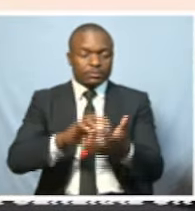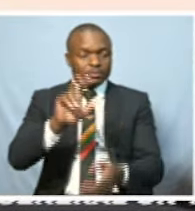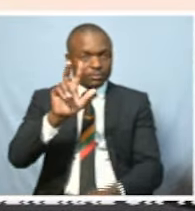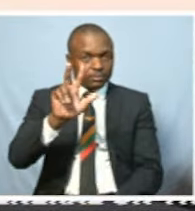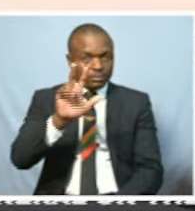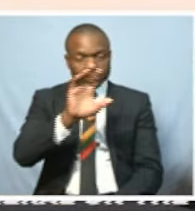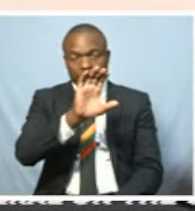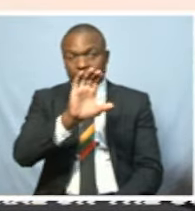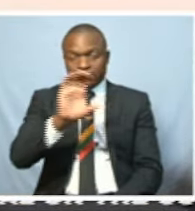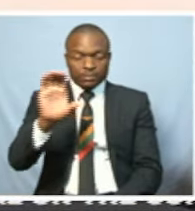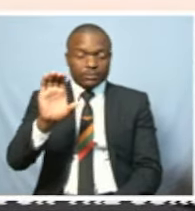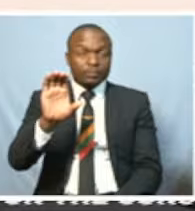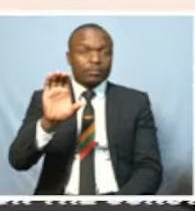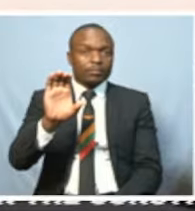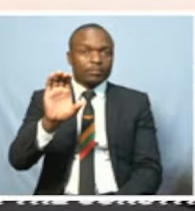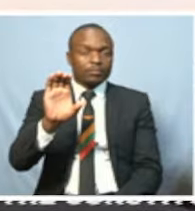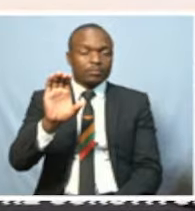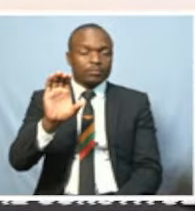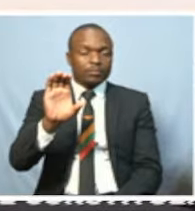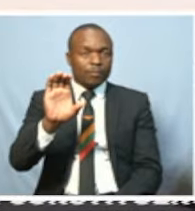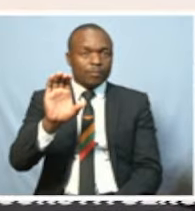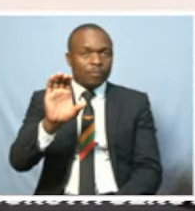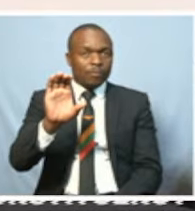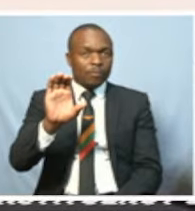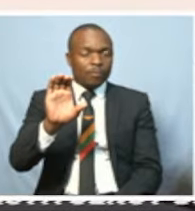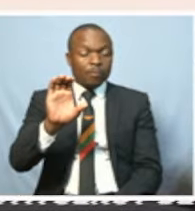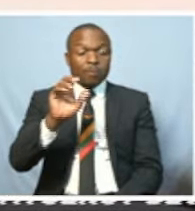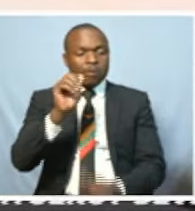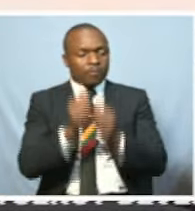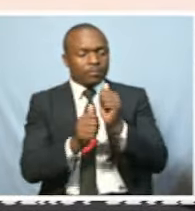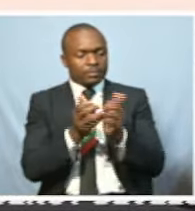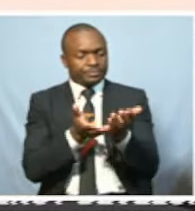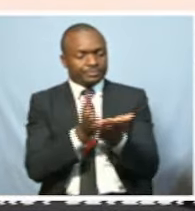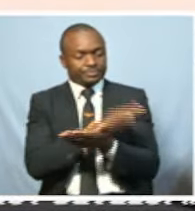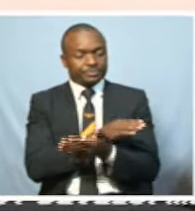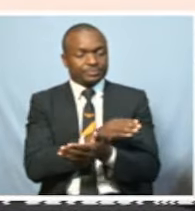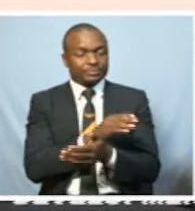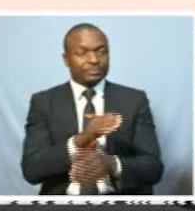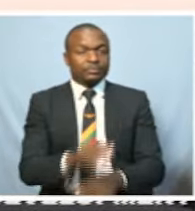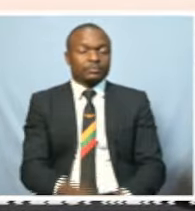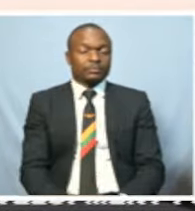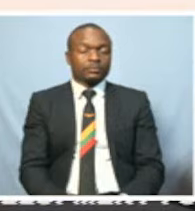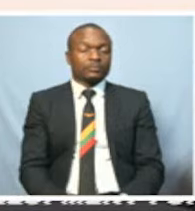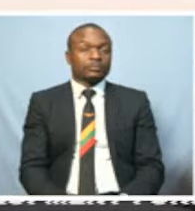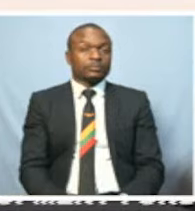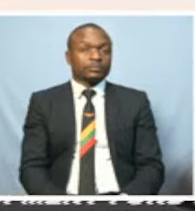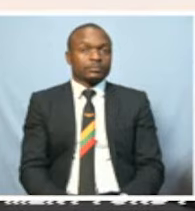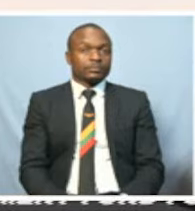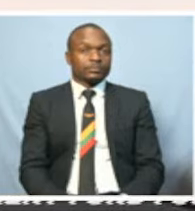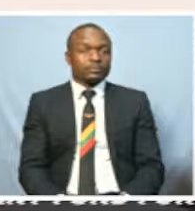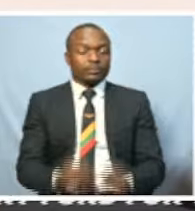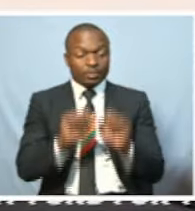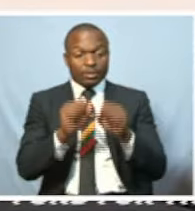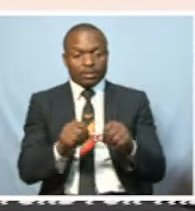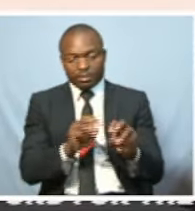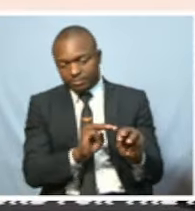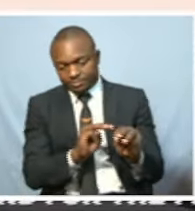867,300. And on which page is it? So it will be. Let's move together.